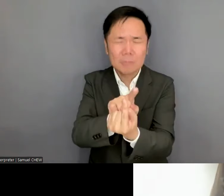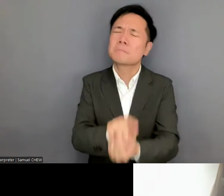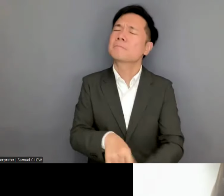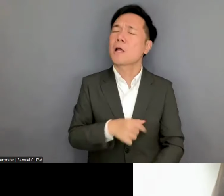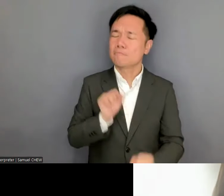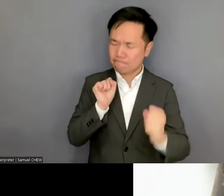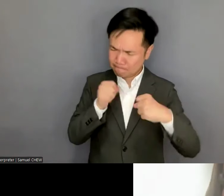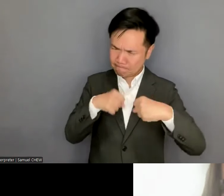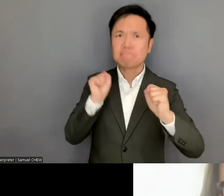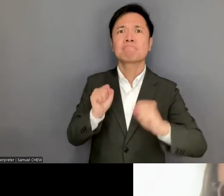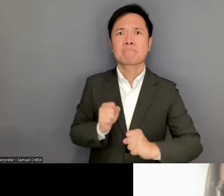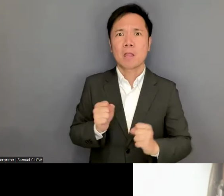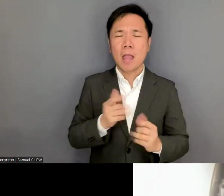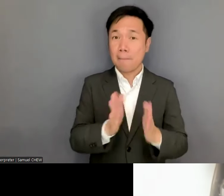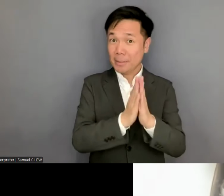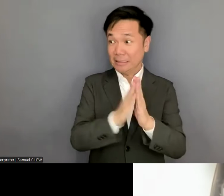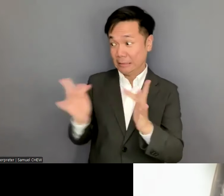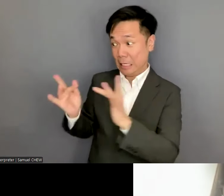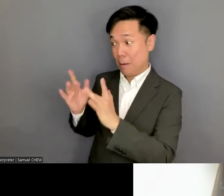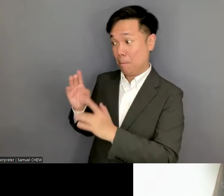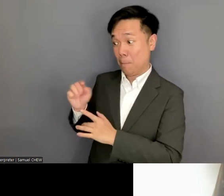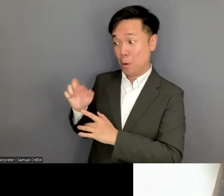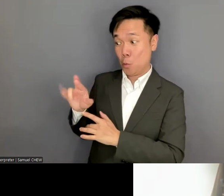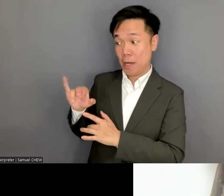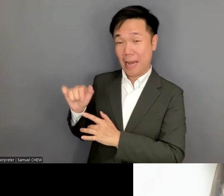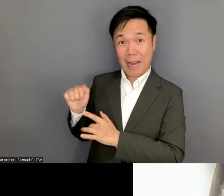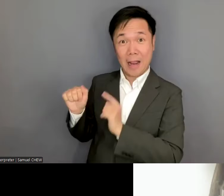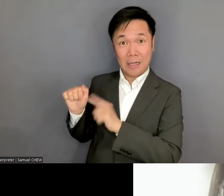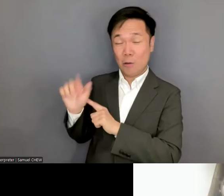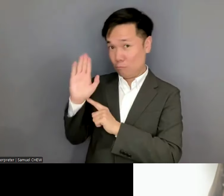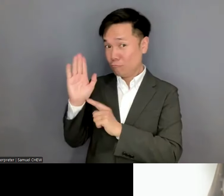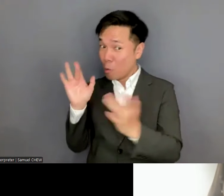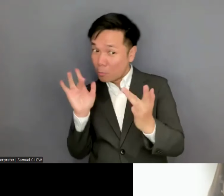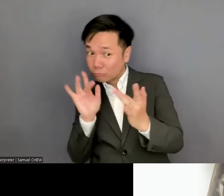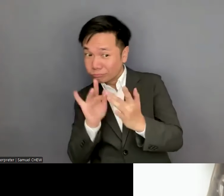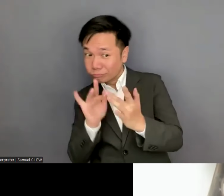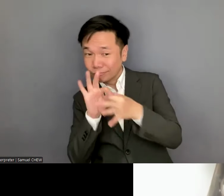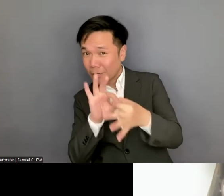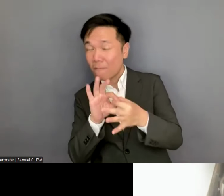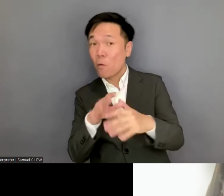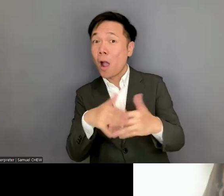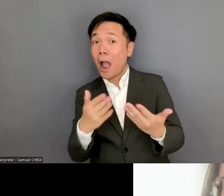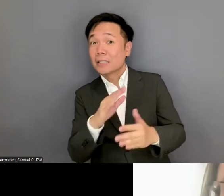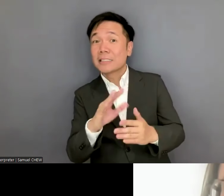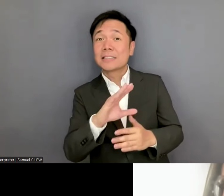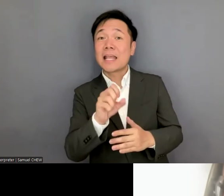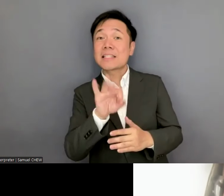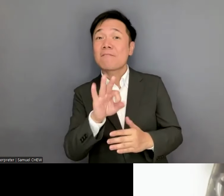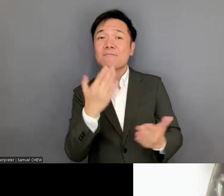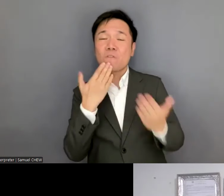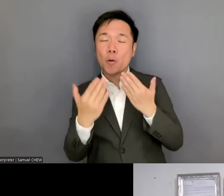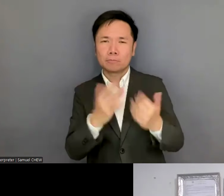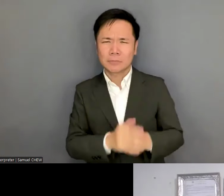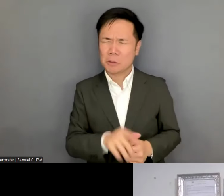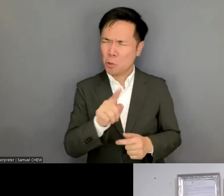you connect with Maria, just as they were looking for involvement in the civil society forum. And I think you touched on some